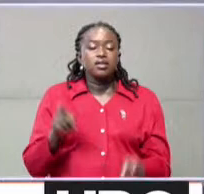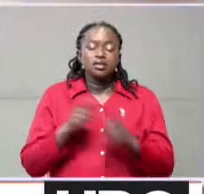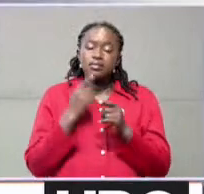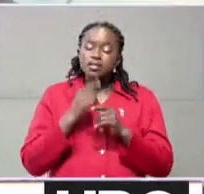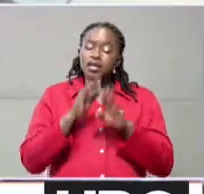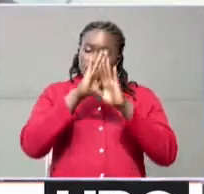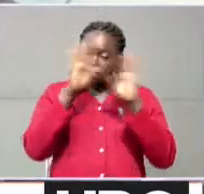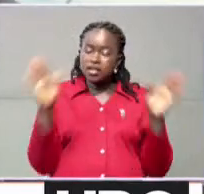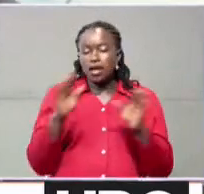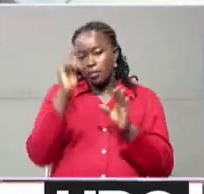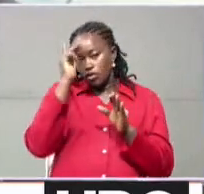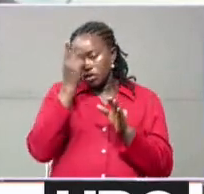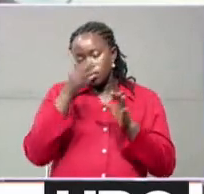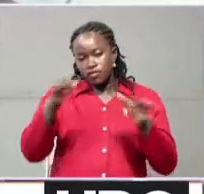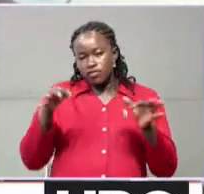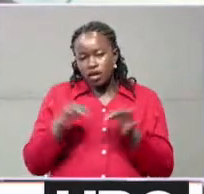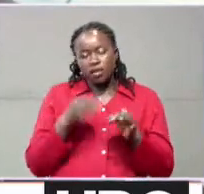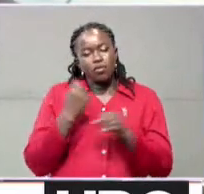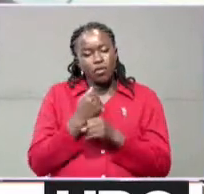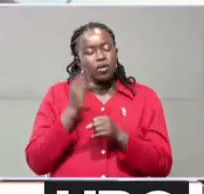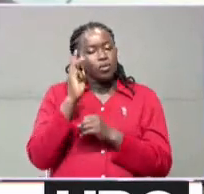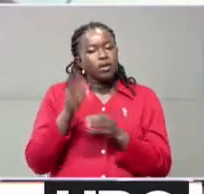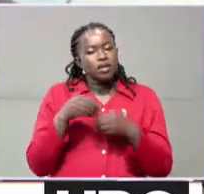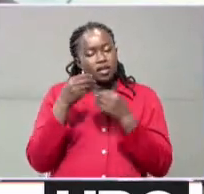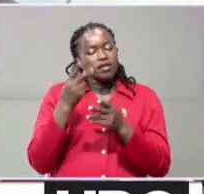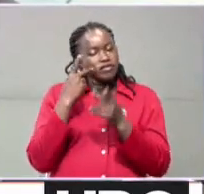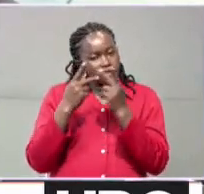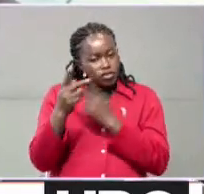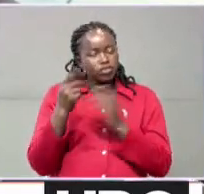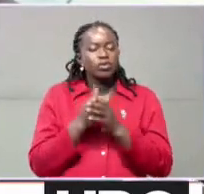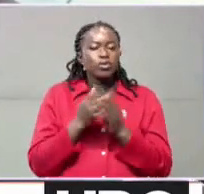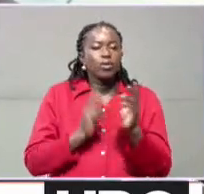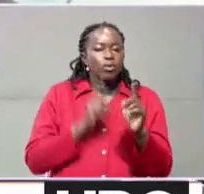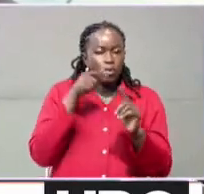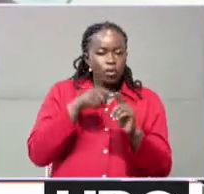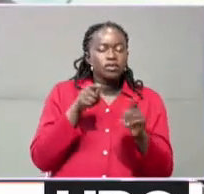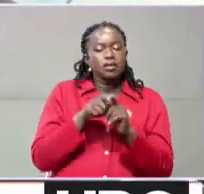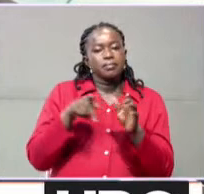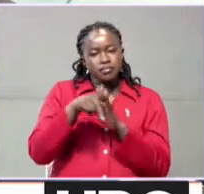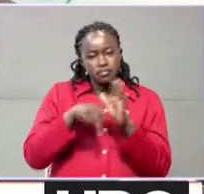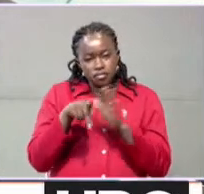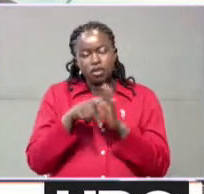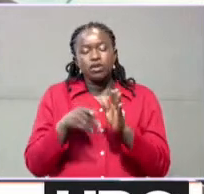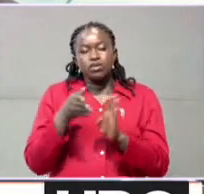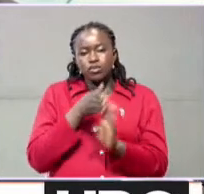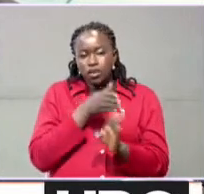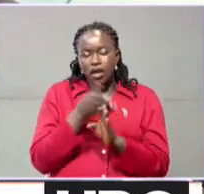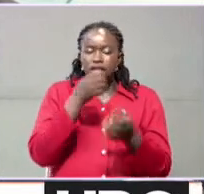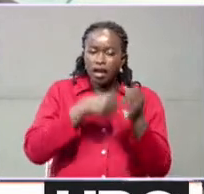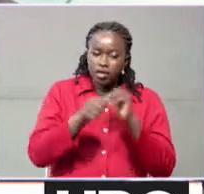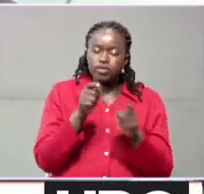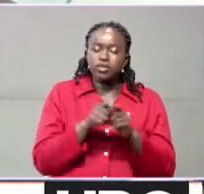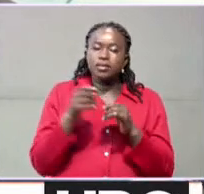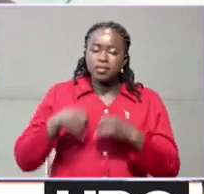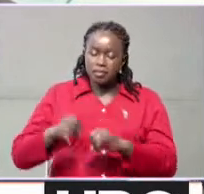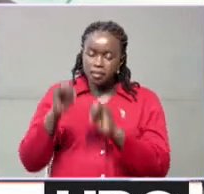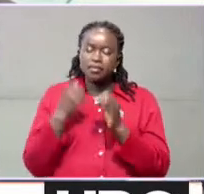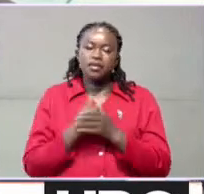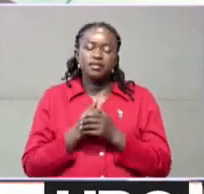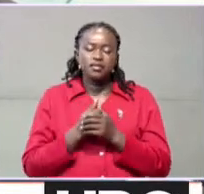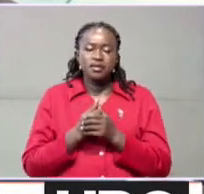framework for pdm will provide a vision goals and principles to guide actions and implementation the police